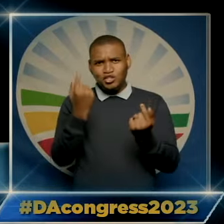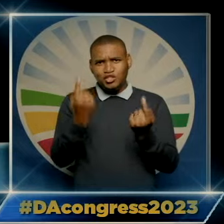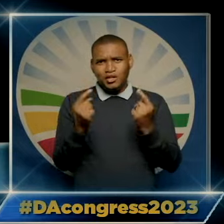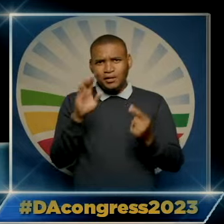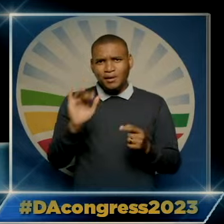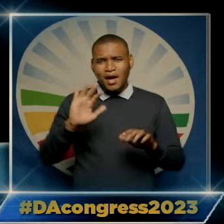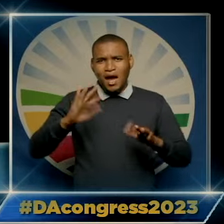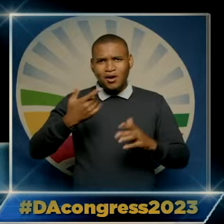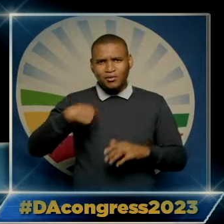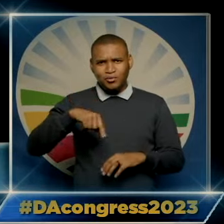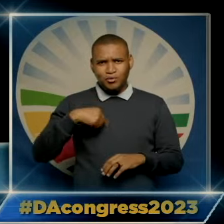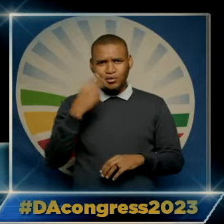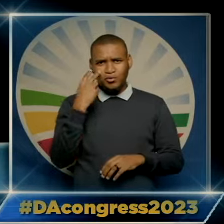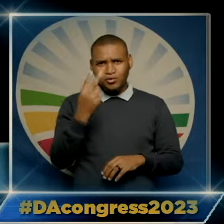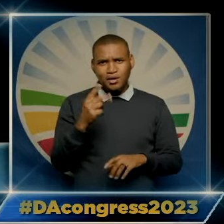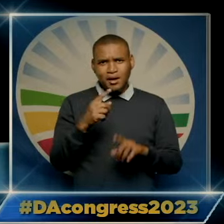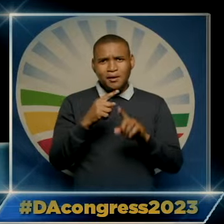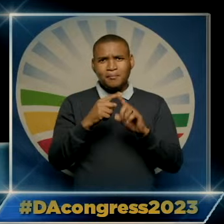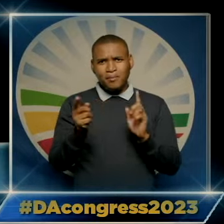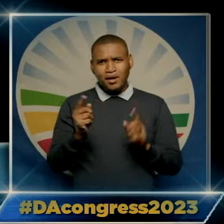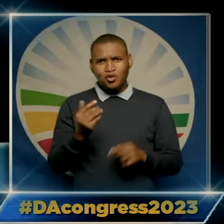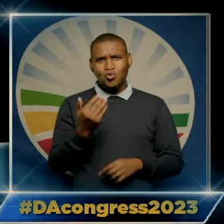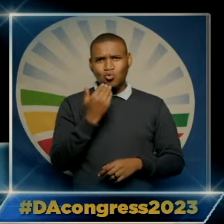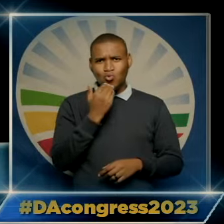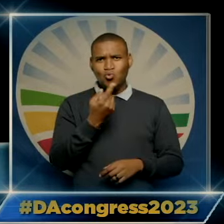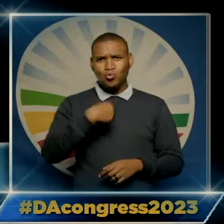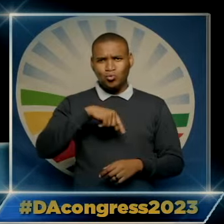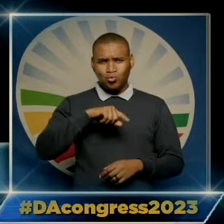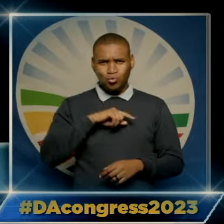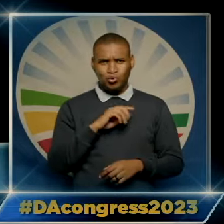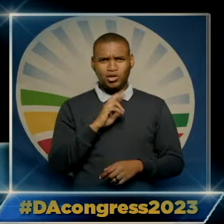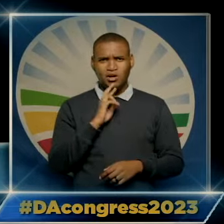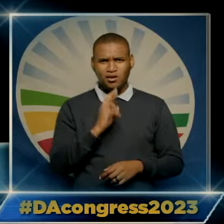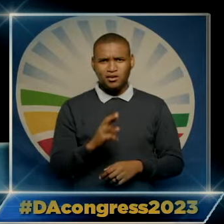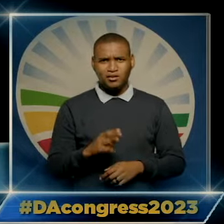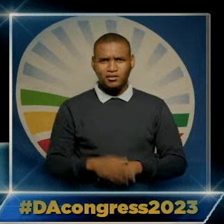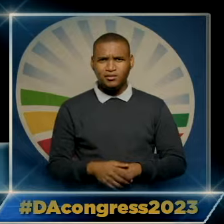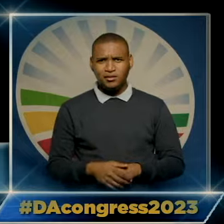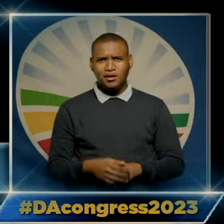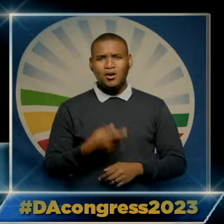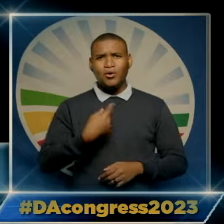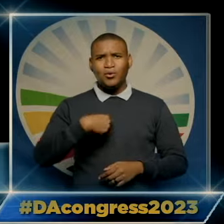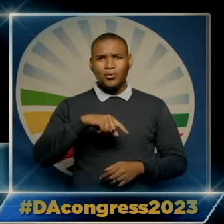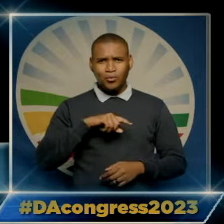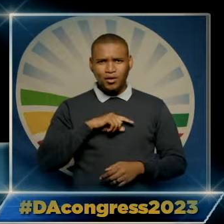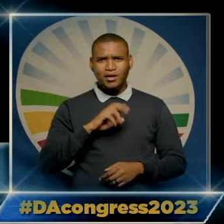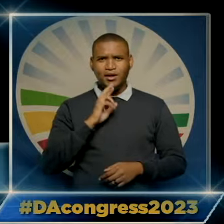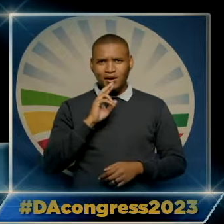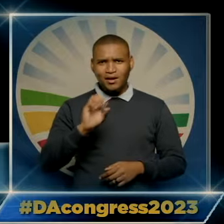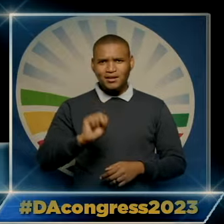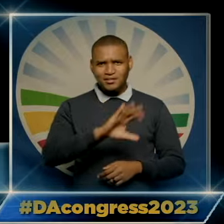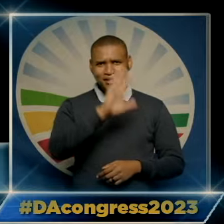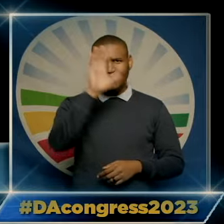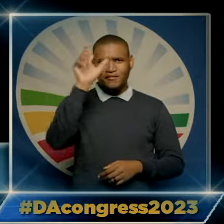we look, but by who we are. We are South